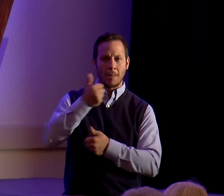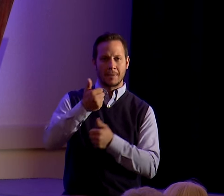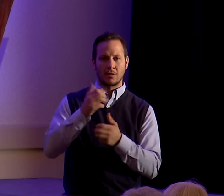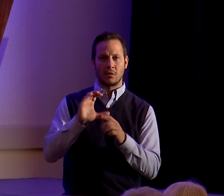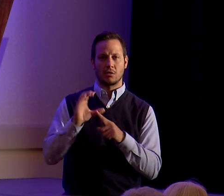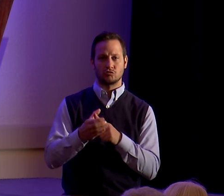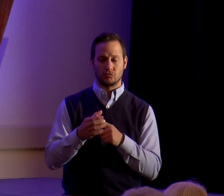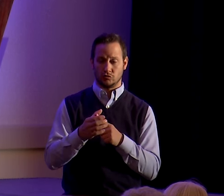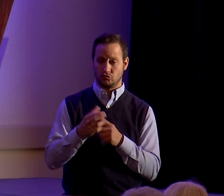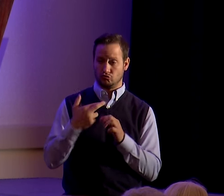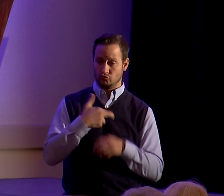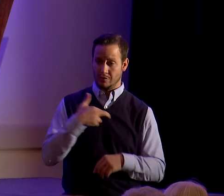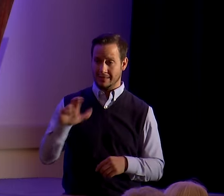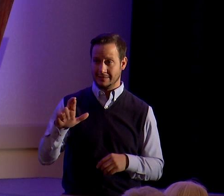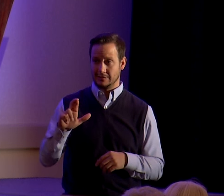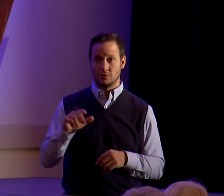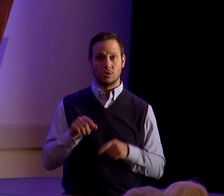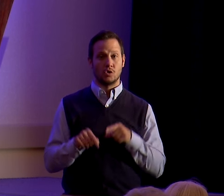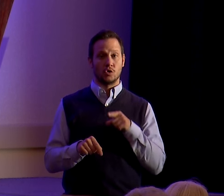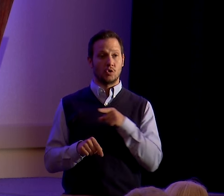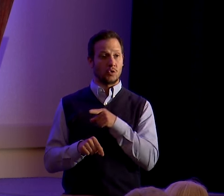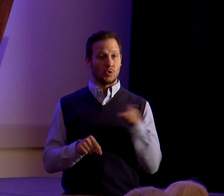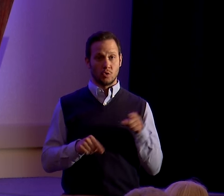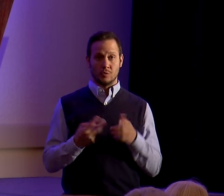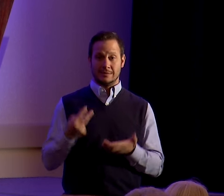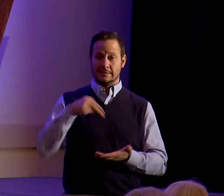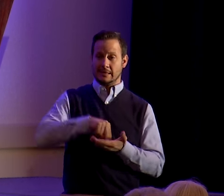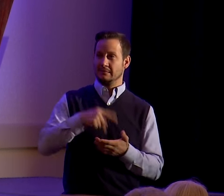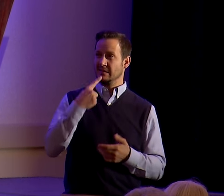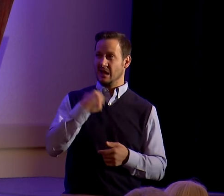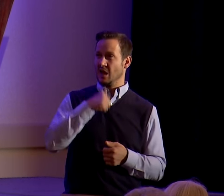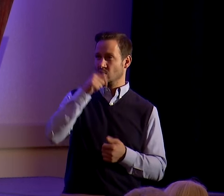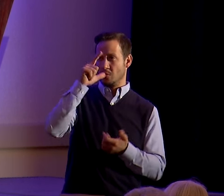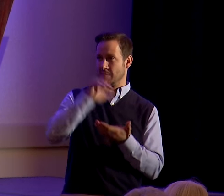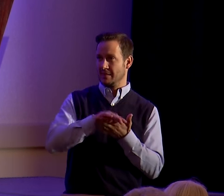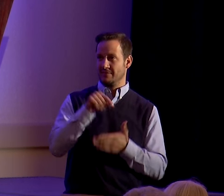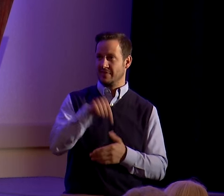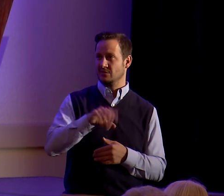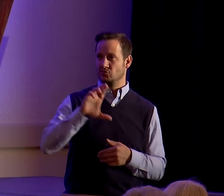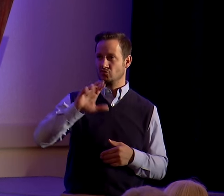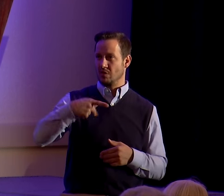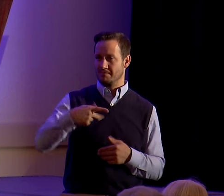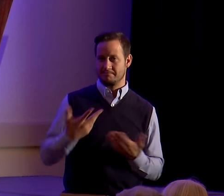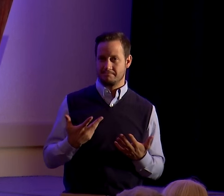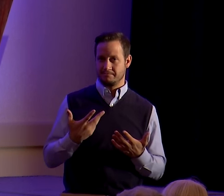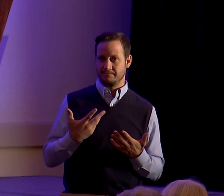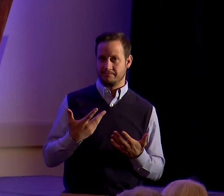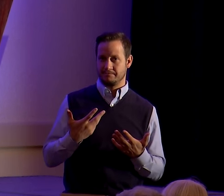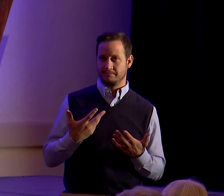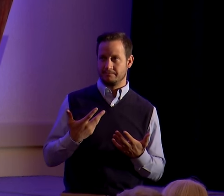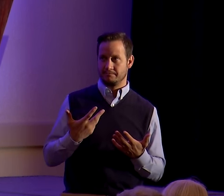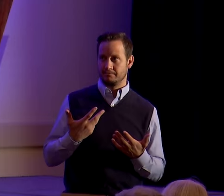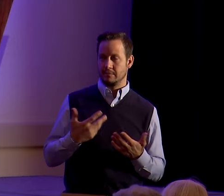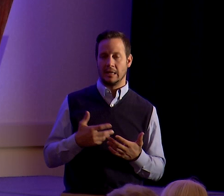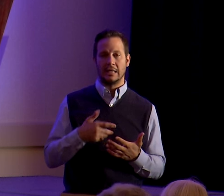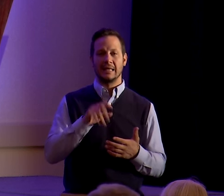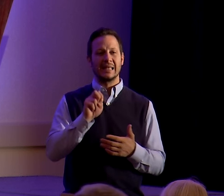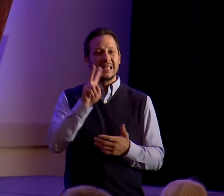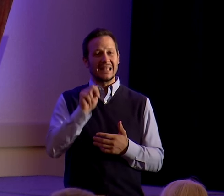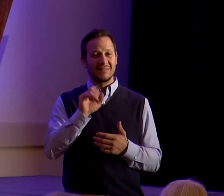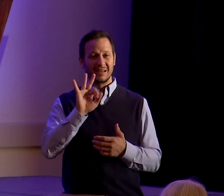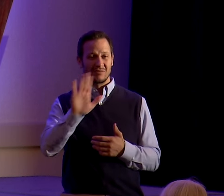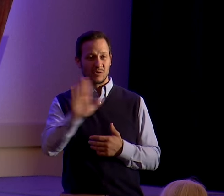up and say, I'm not religious, I don't believe in this crap, it ain't gonna go over well, right? Even if your parents are not religious,